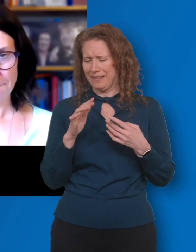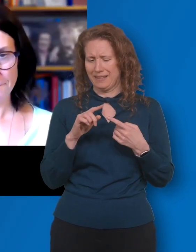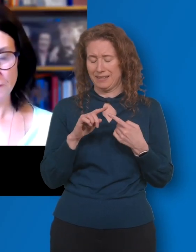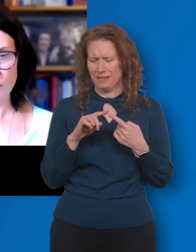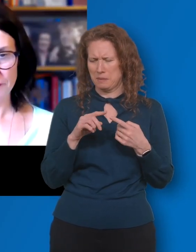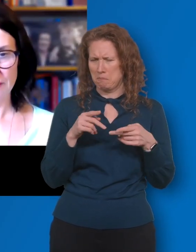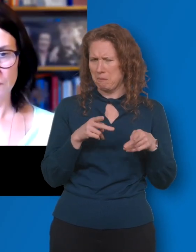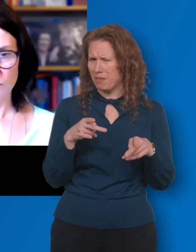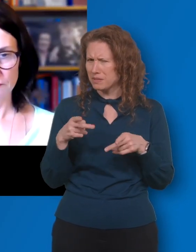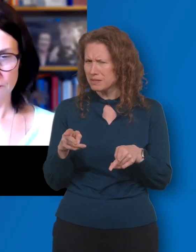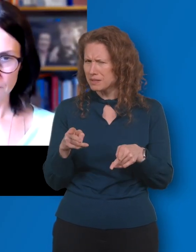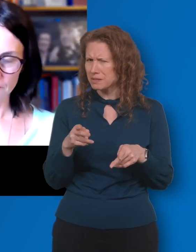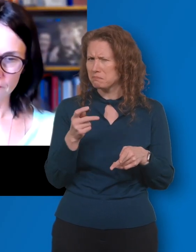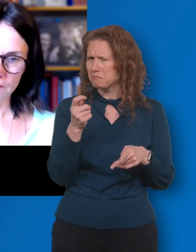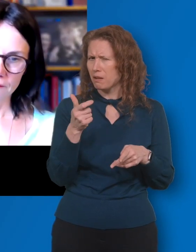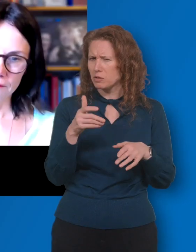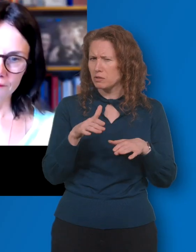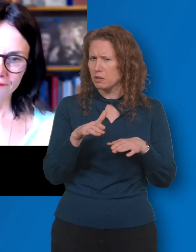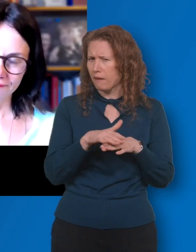touched on, and your familiarity with